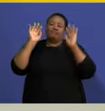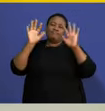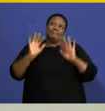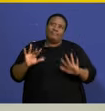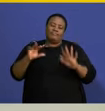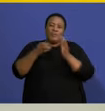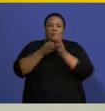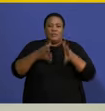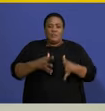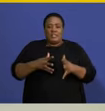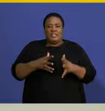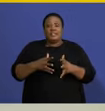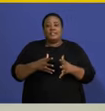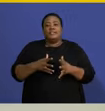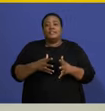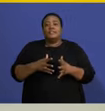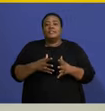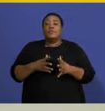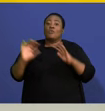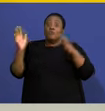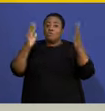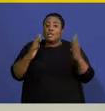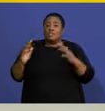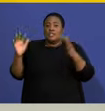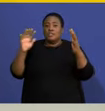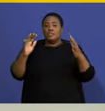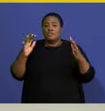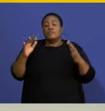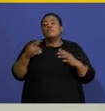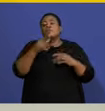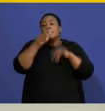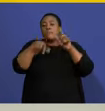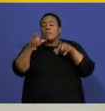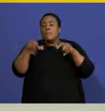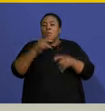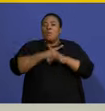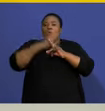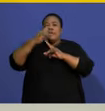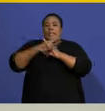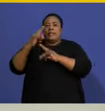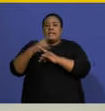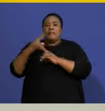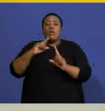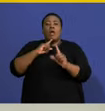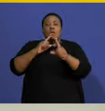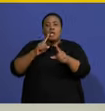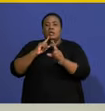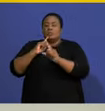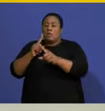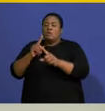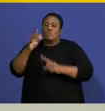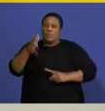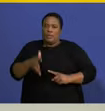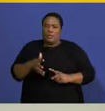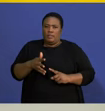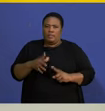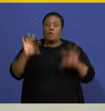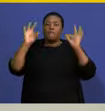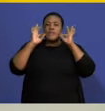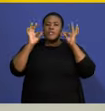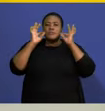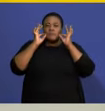tuning in, and a big congratulations to all of our competition winners who will be announced on the Matrix Facebook page after